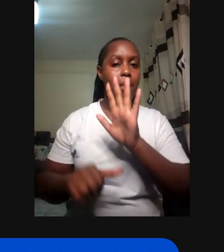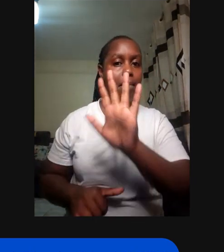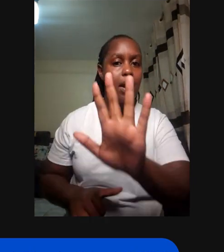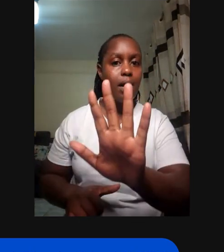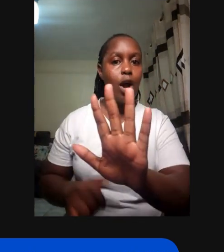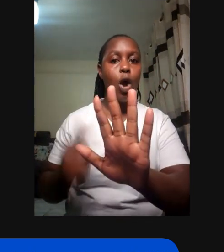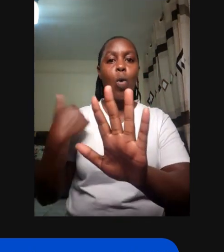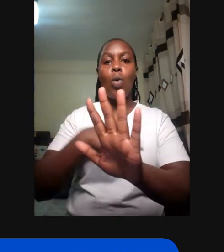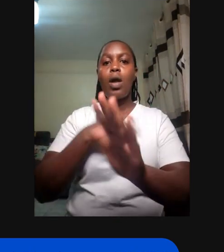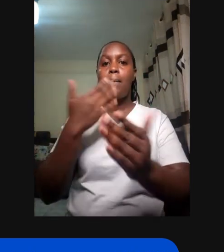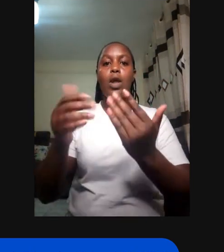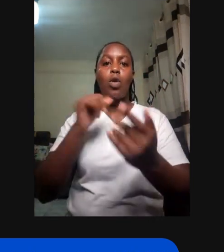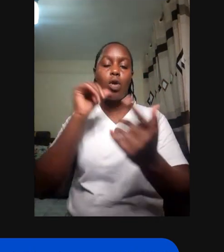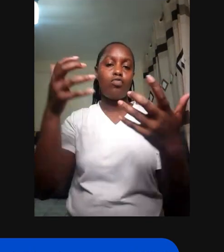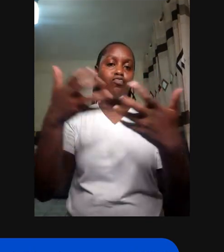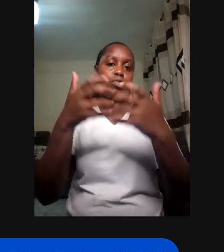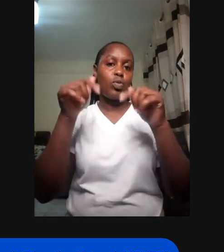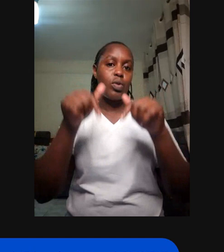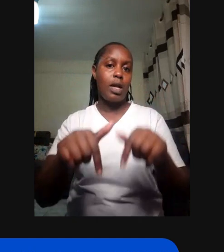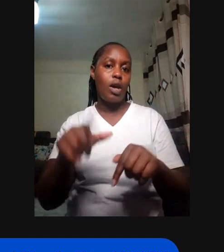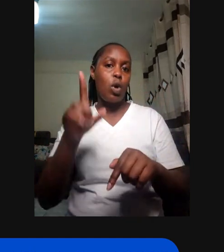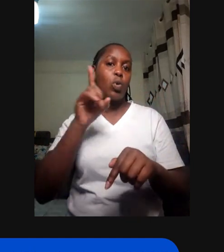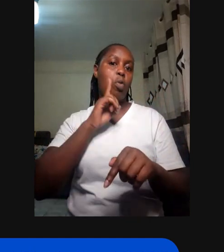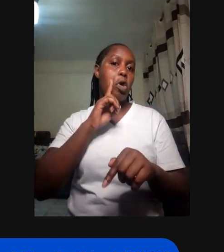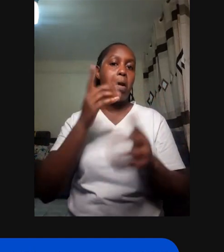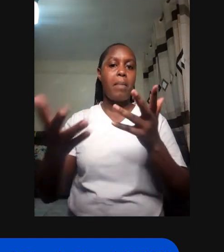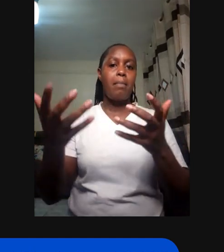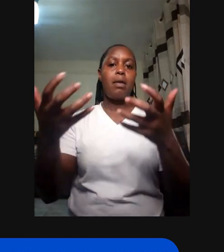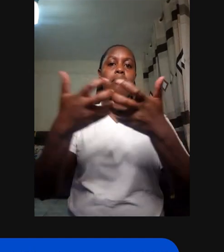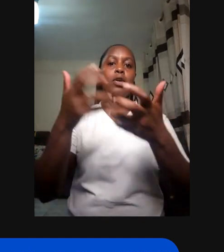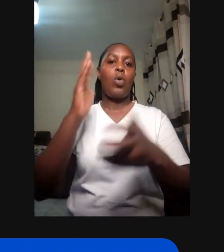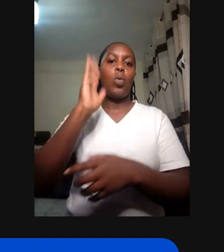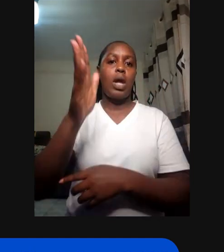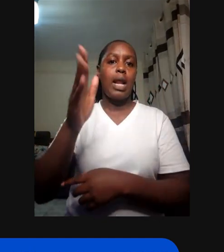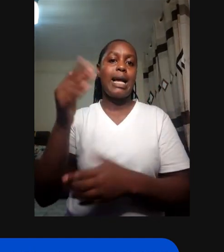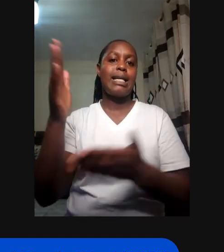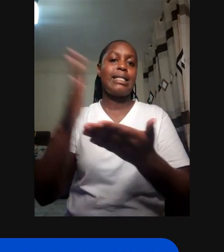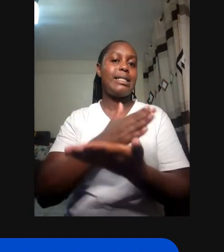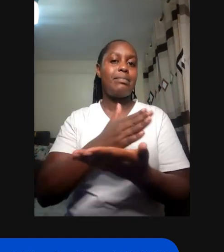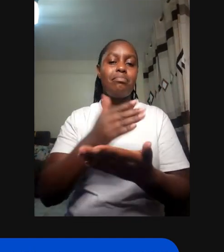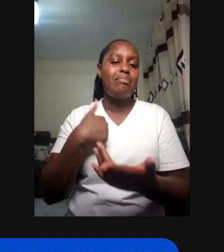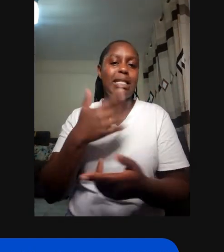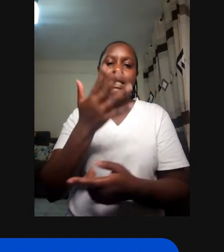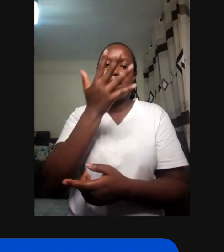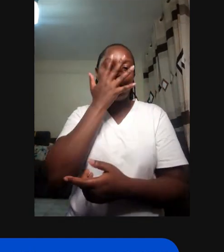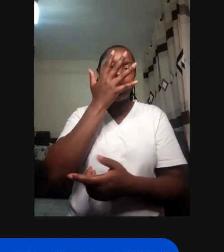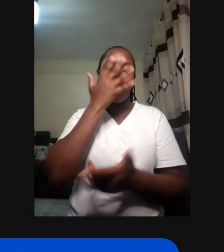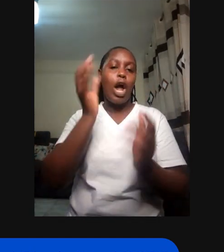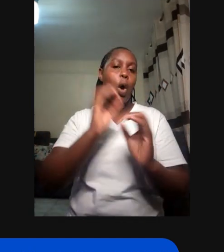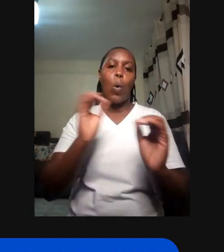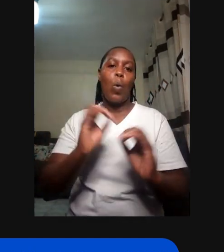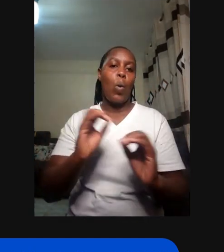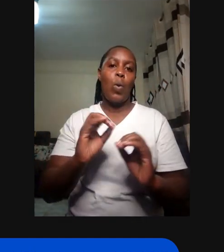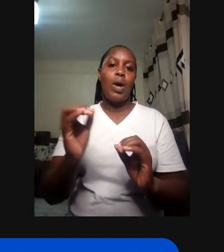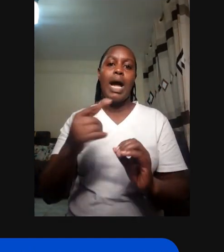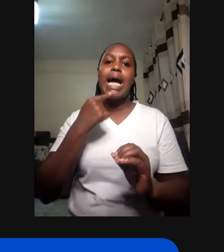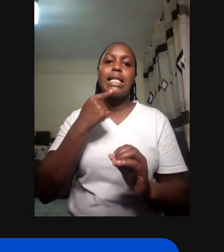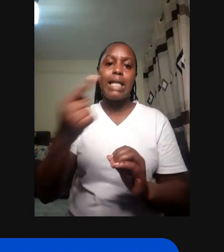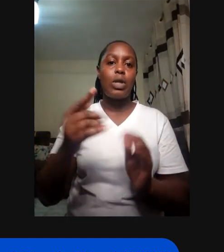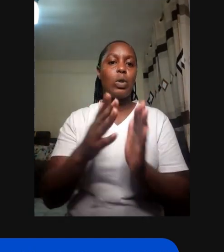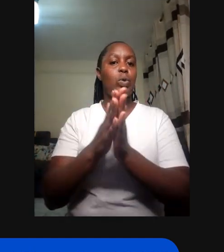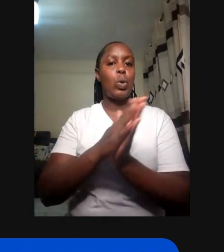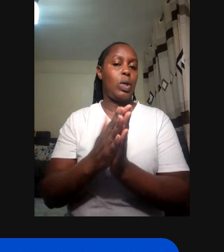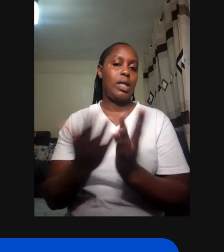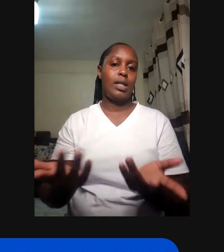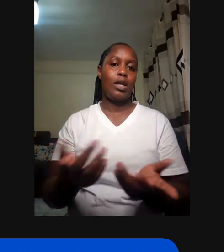today, but maybe tomorrow we will. So I never shy away from telling that story. Tell that story because you never knew.